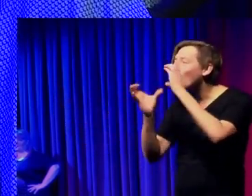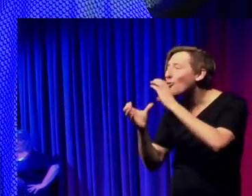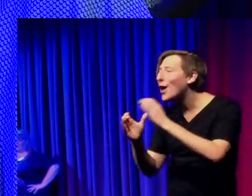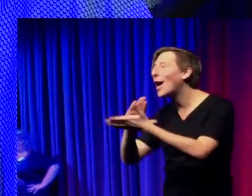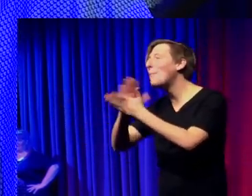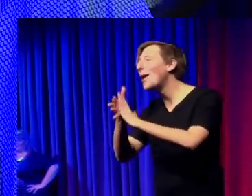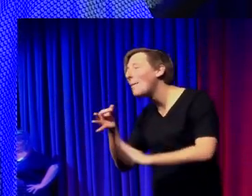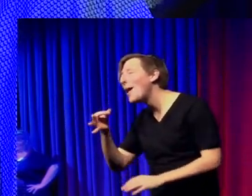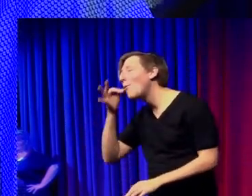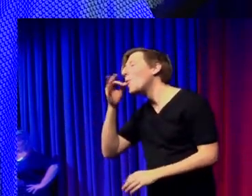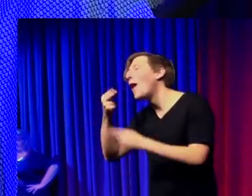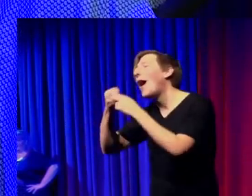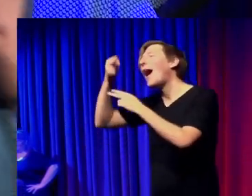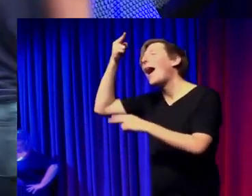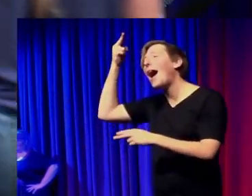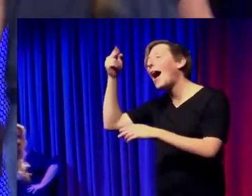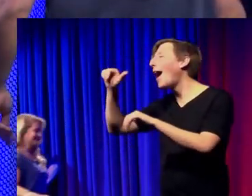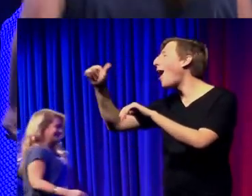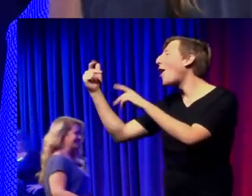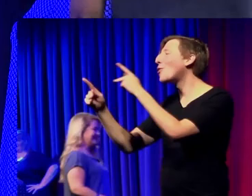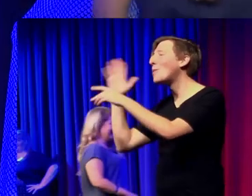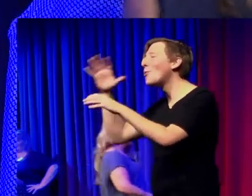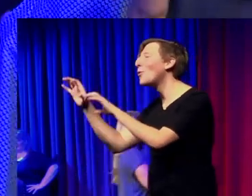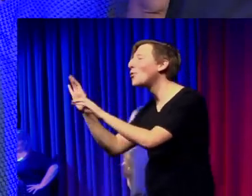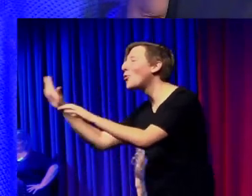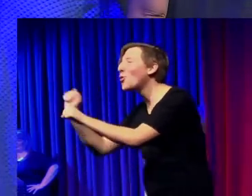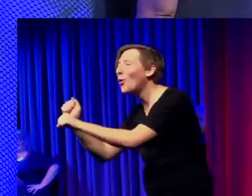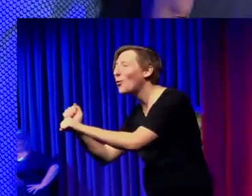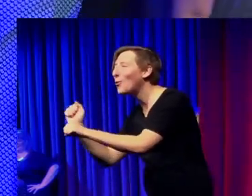you'll probably succeed.